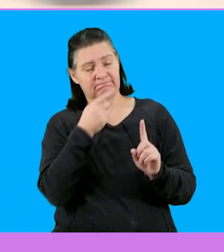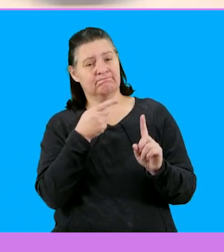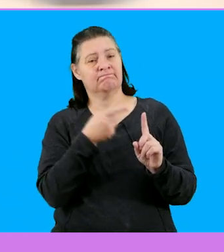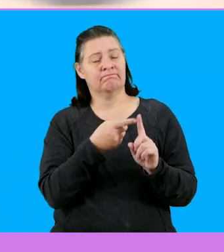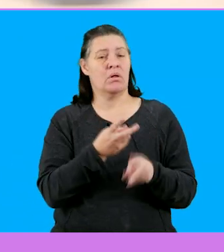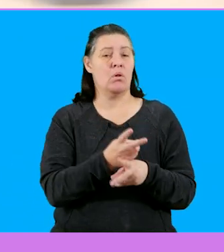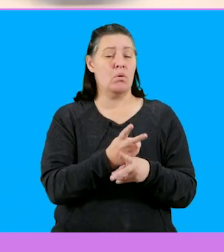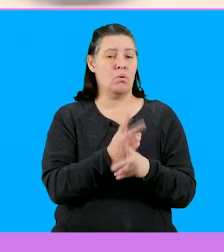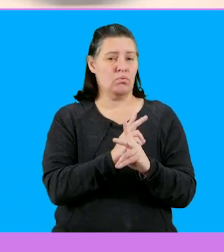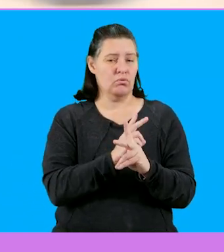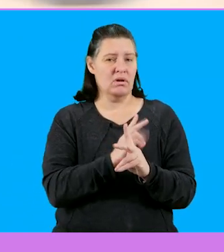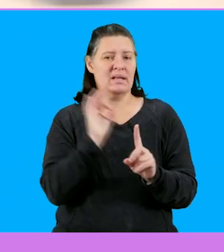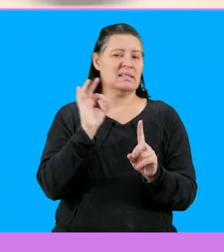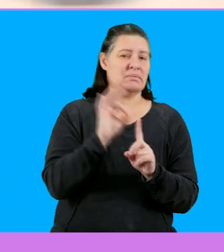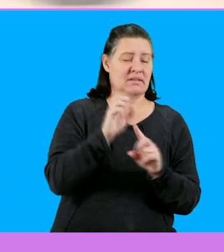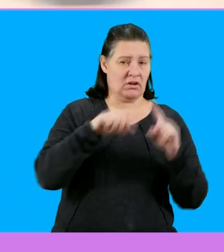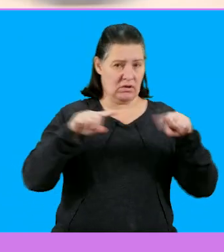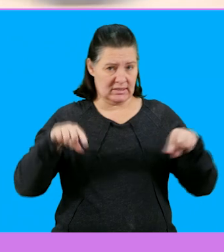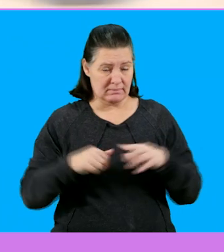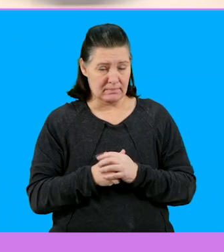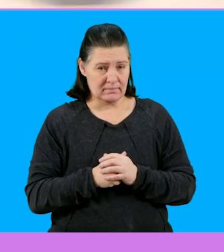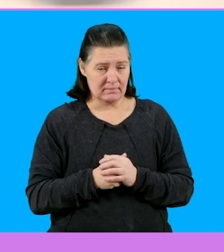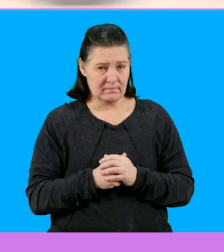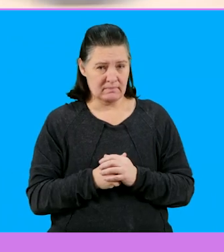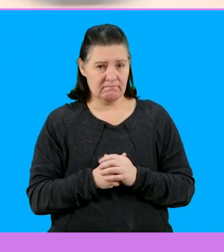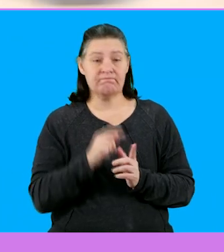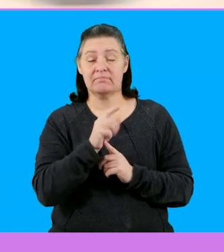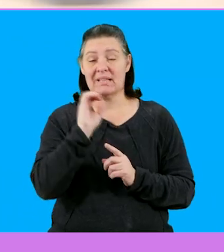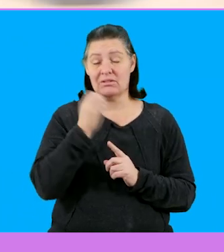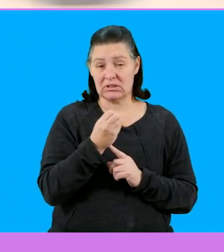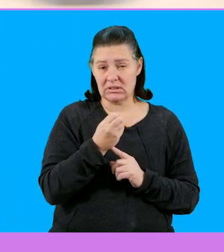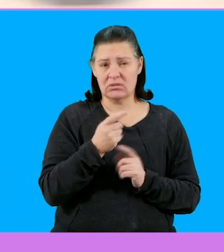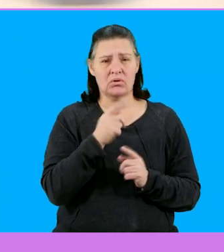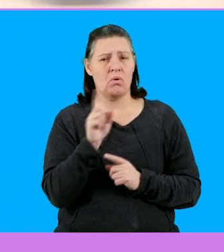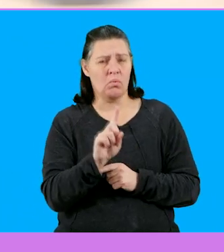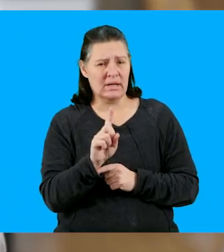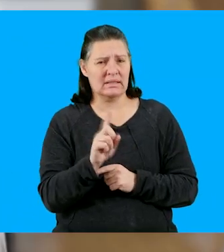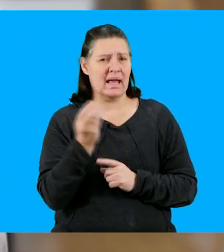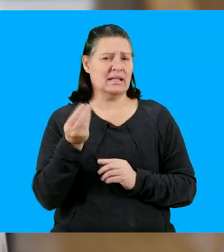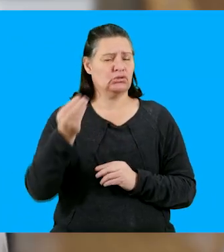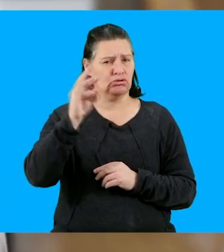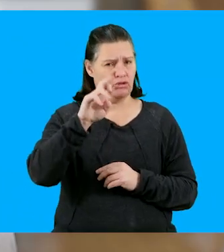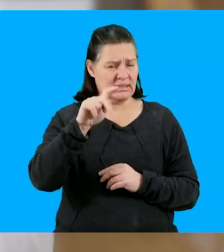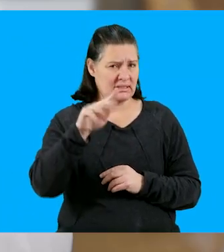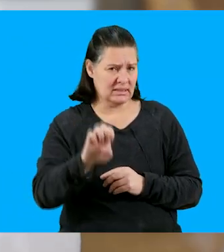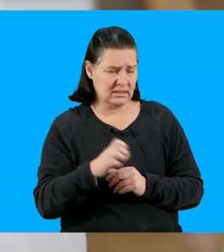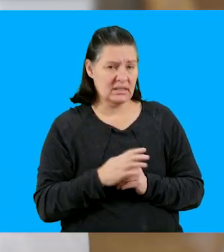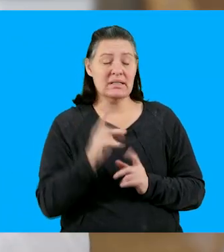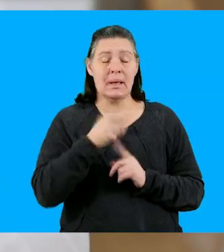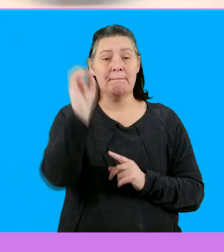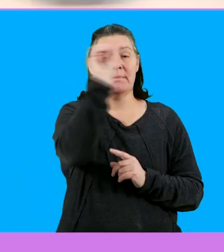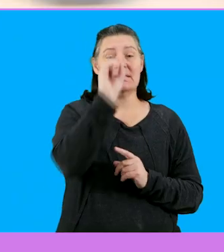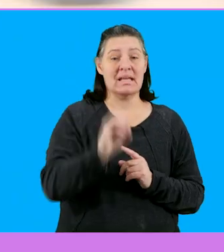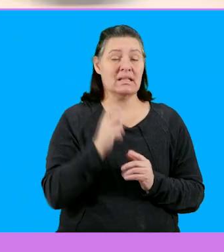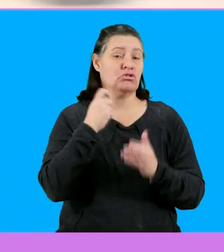the repayment of a loan at a particular rate, okay? That is interest. So what is interest rate? An interest rate is